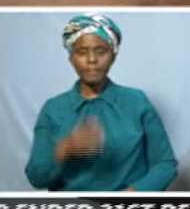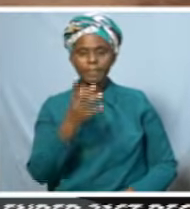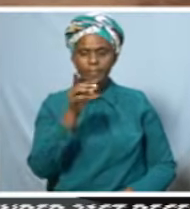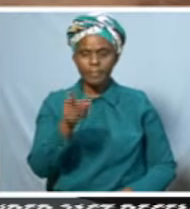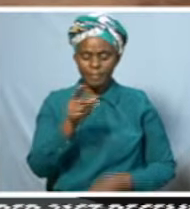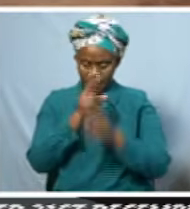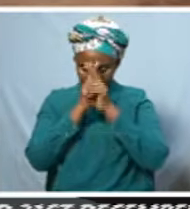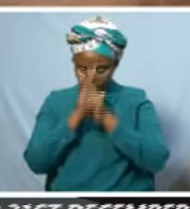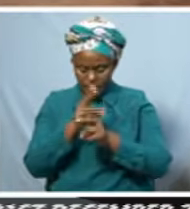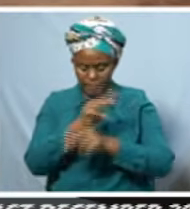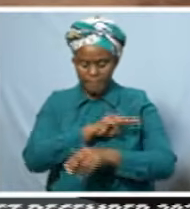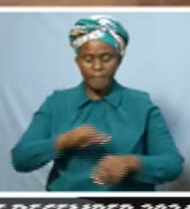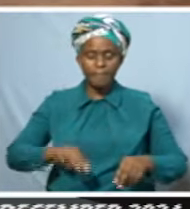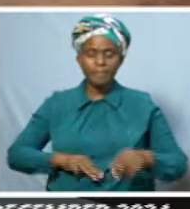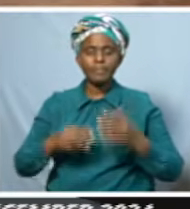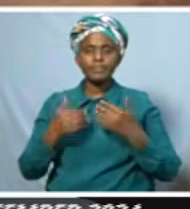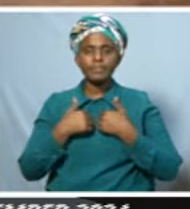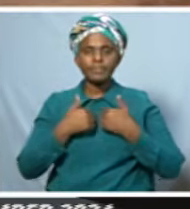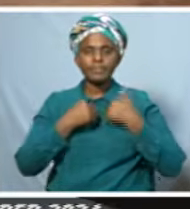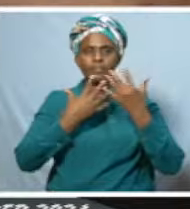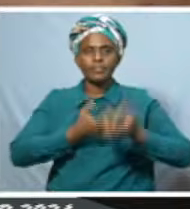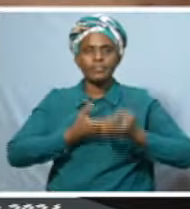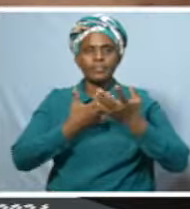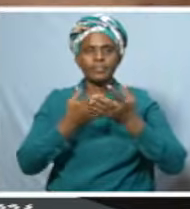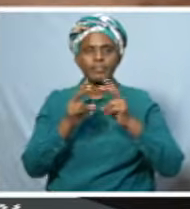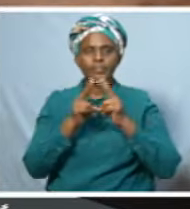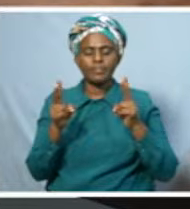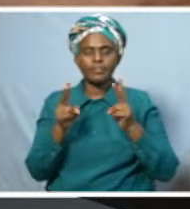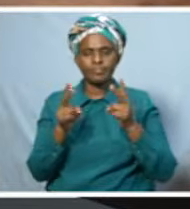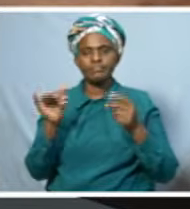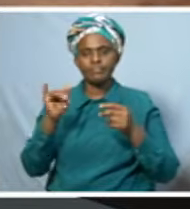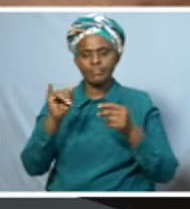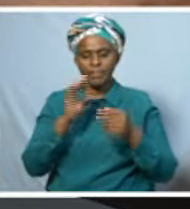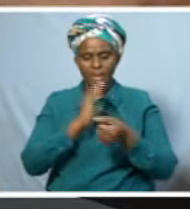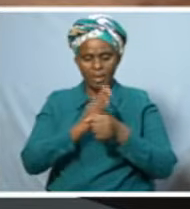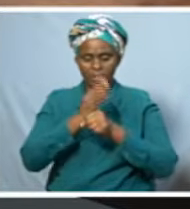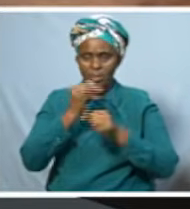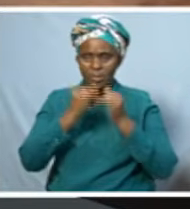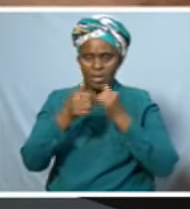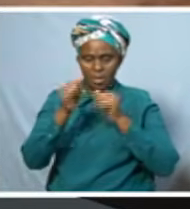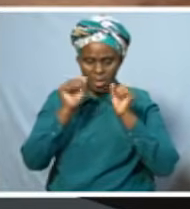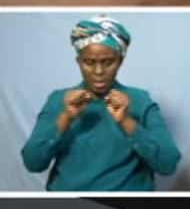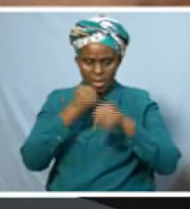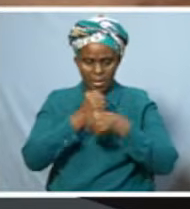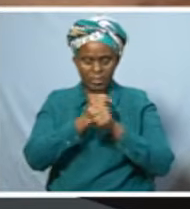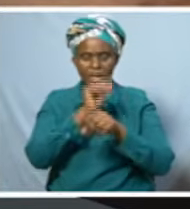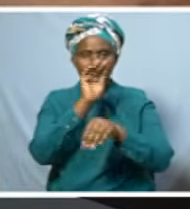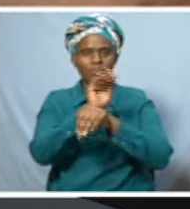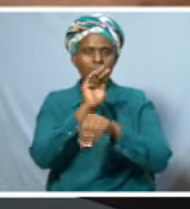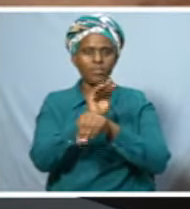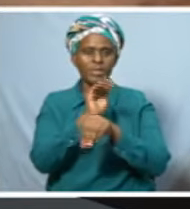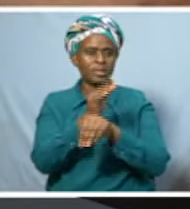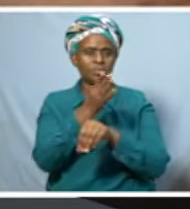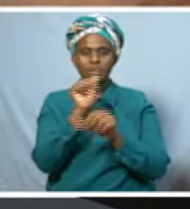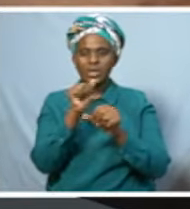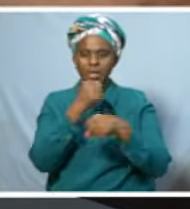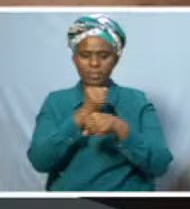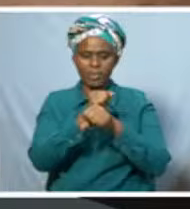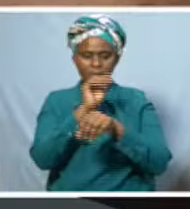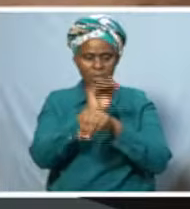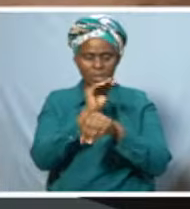honorable members raised. So yeah, and then you can make some comment on the